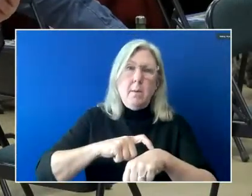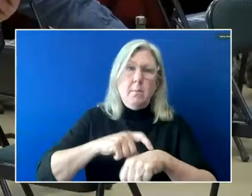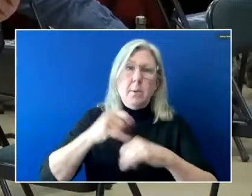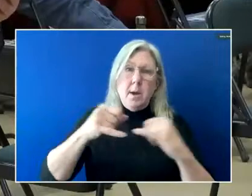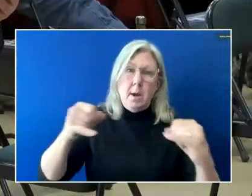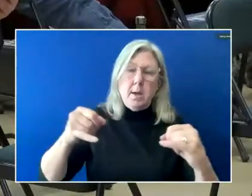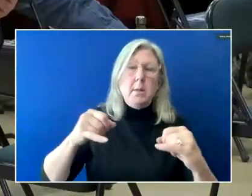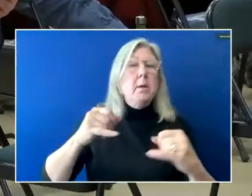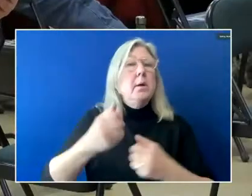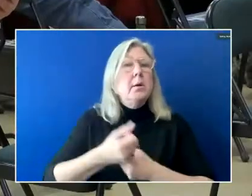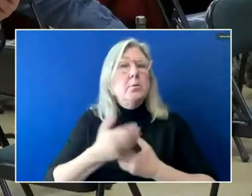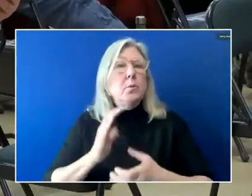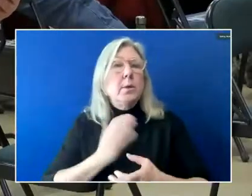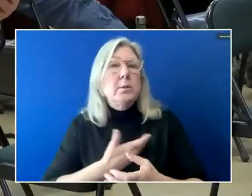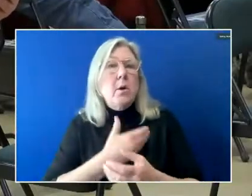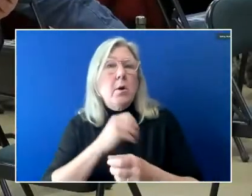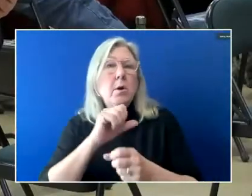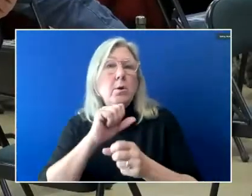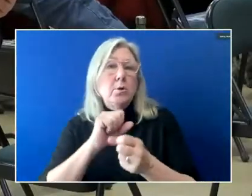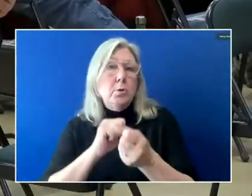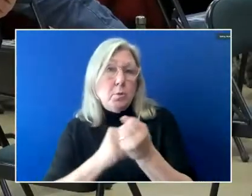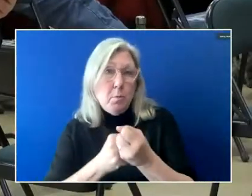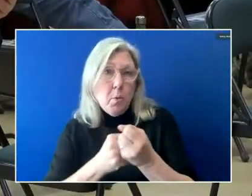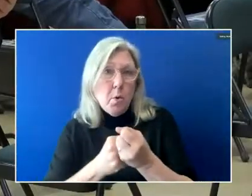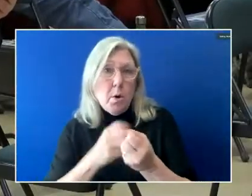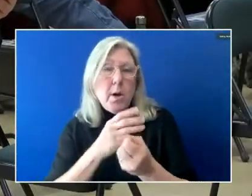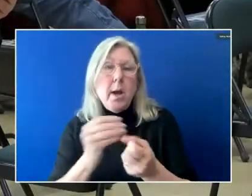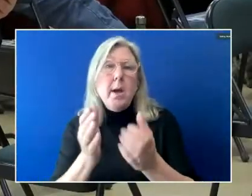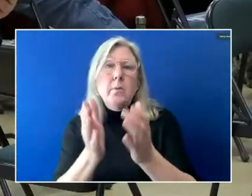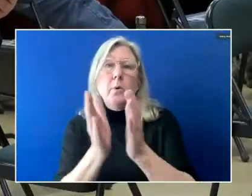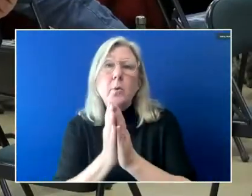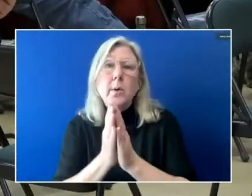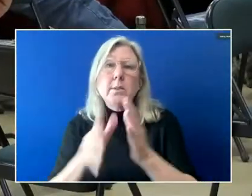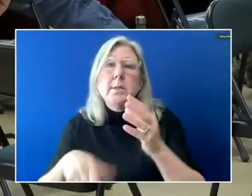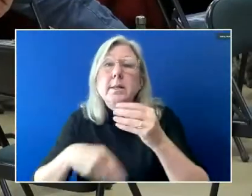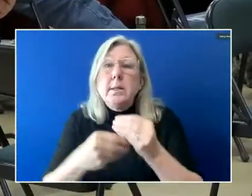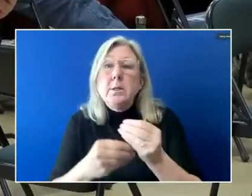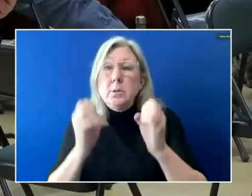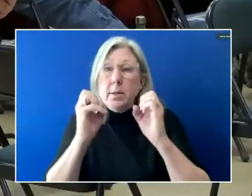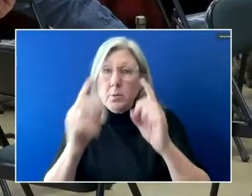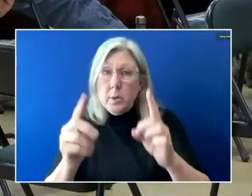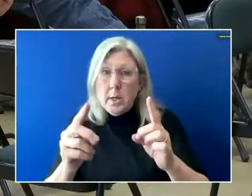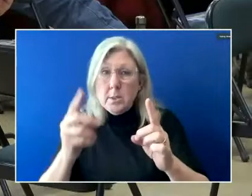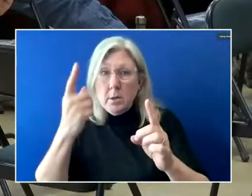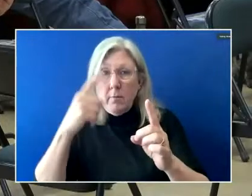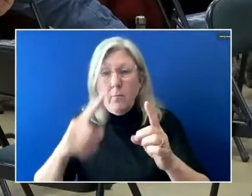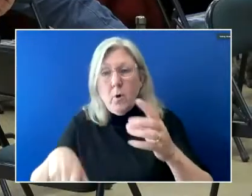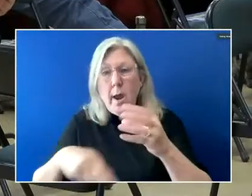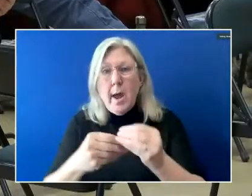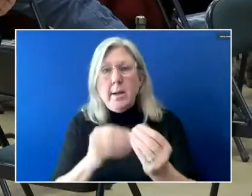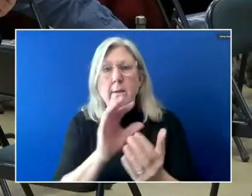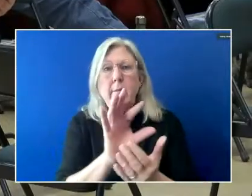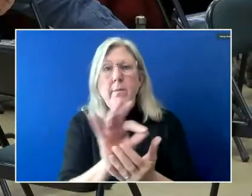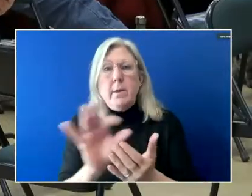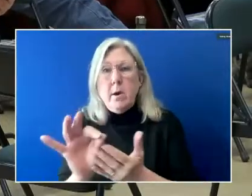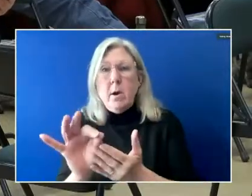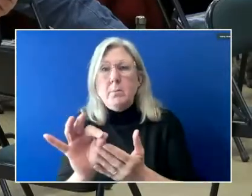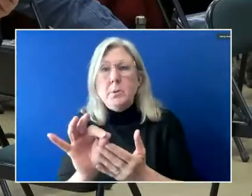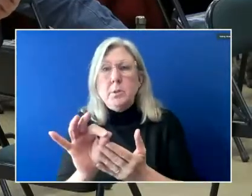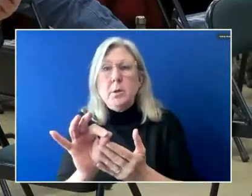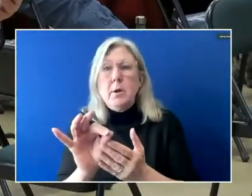our support and request additional education for adding the option of rank Choice